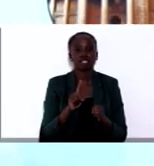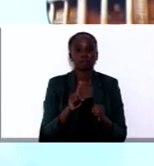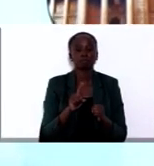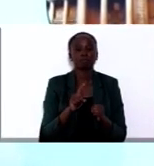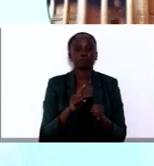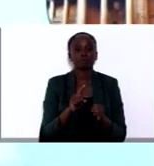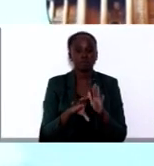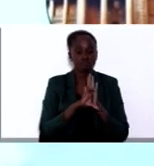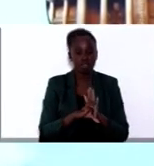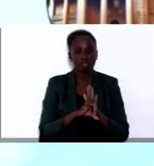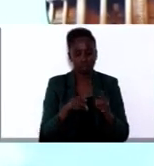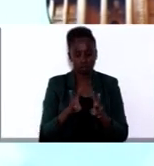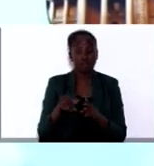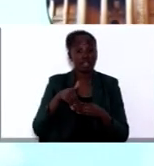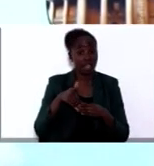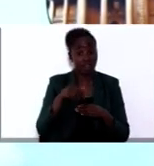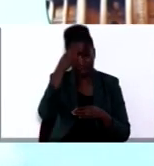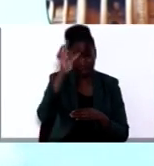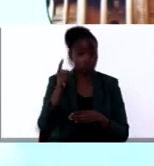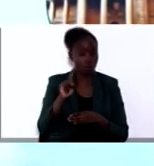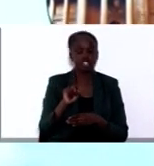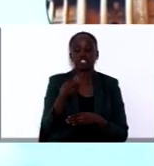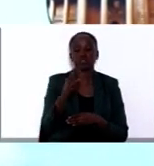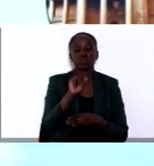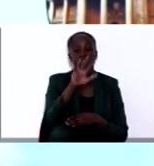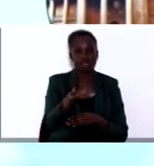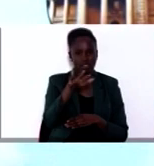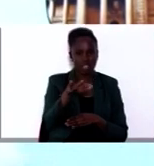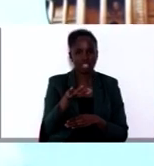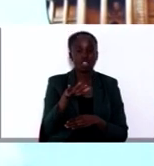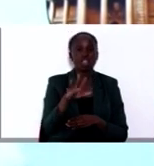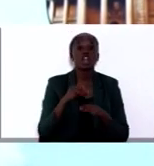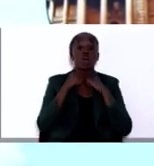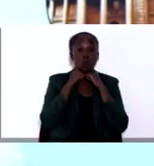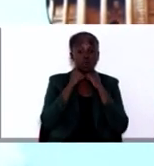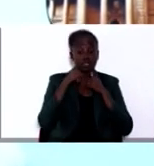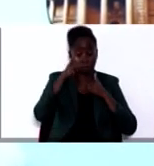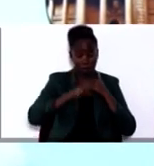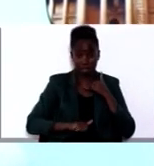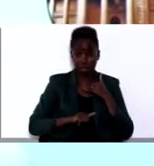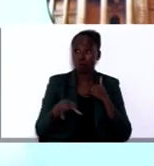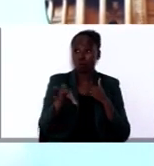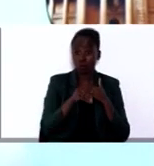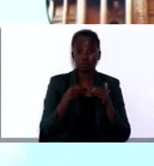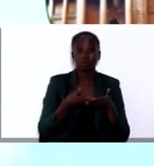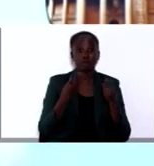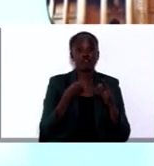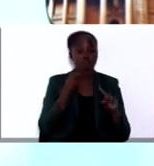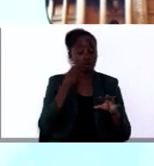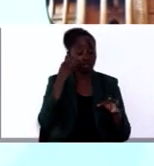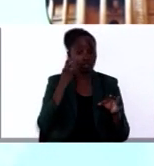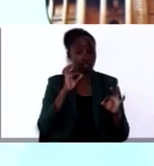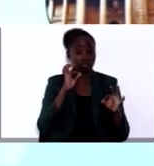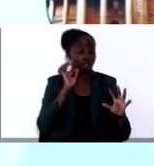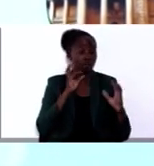screws in government. In 2019, August, all heads of departments were vetted by the relevant state